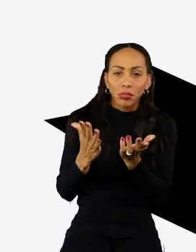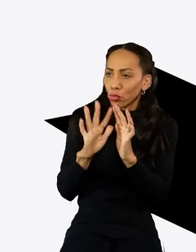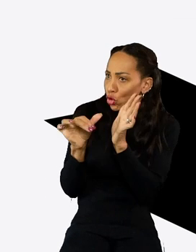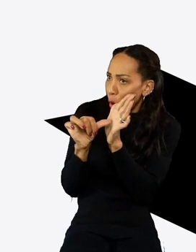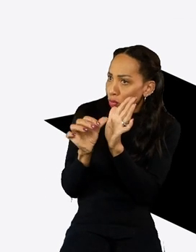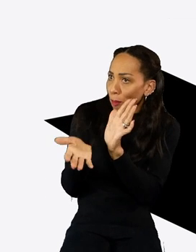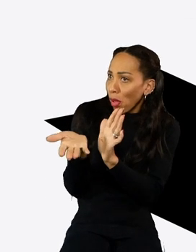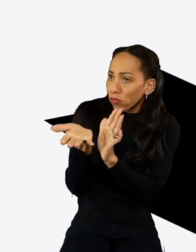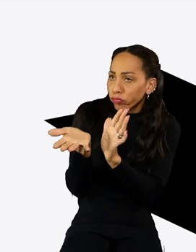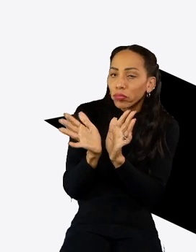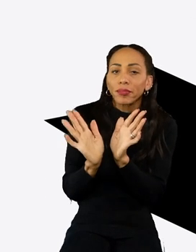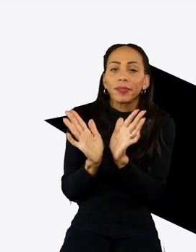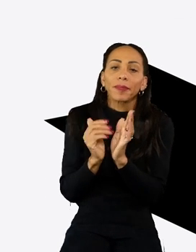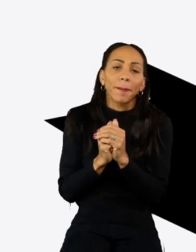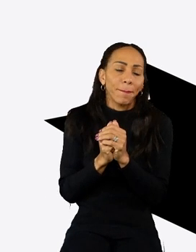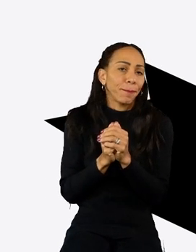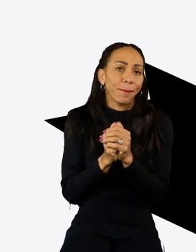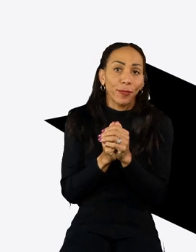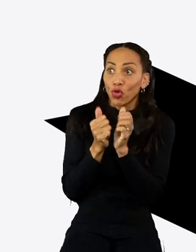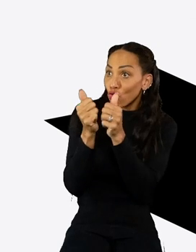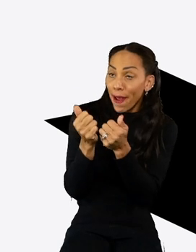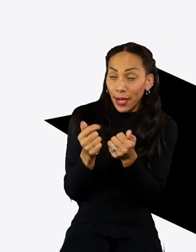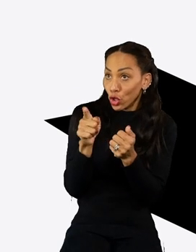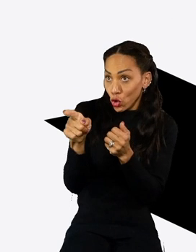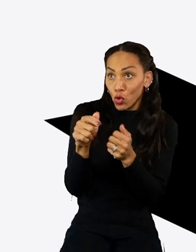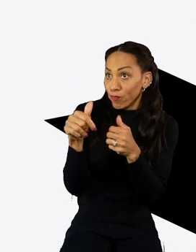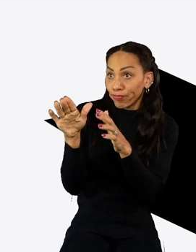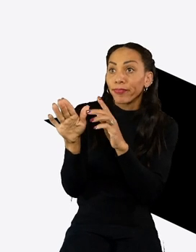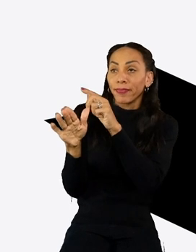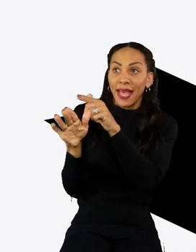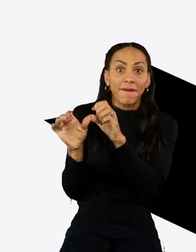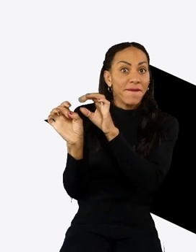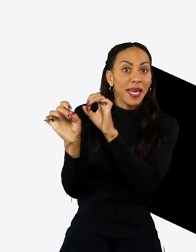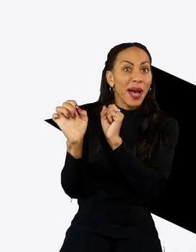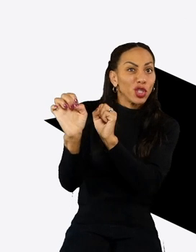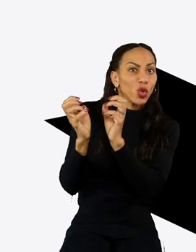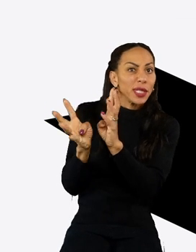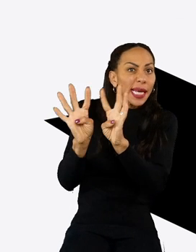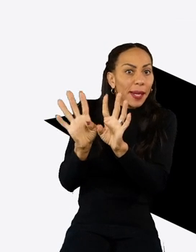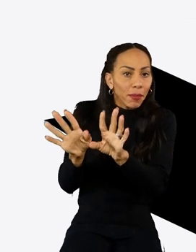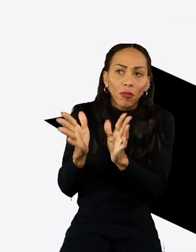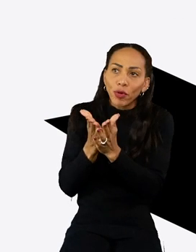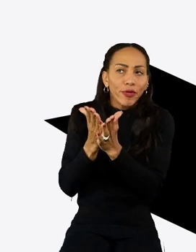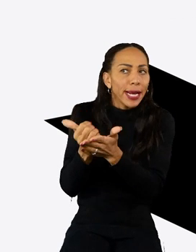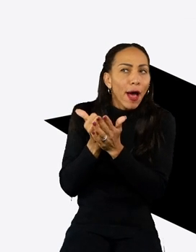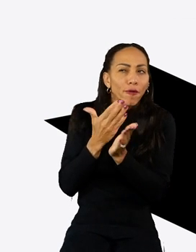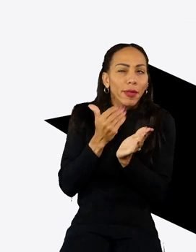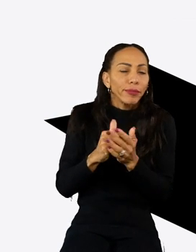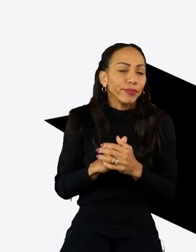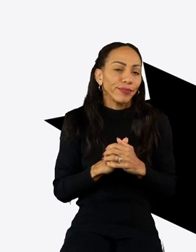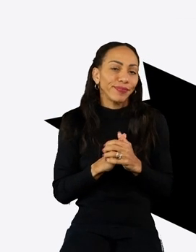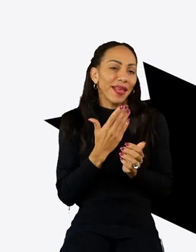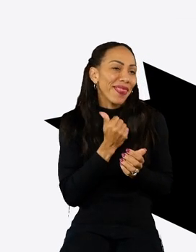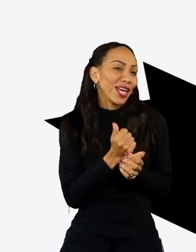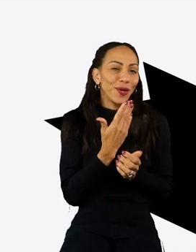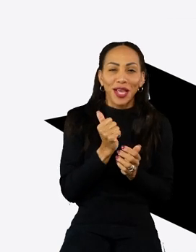Trish. If you don't need me, I would. Not a problem at all. I'll step out. I mean, yeah, great to feedback to your team on what